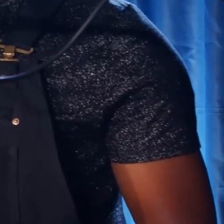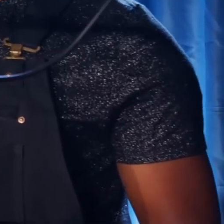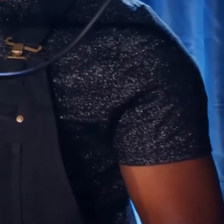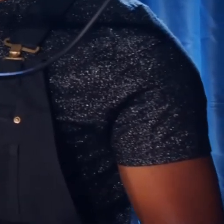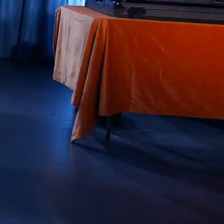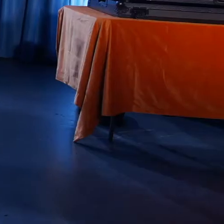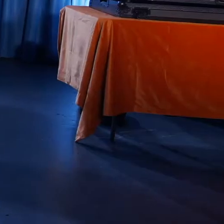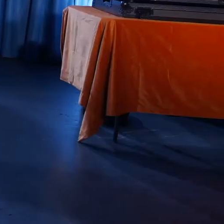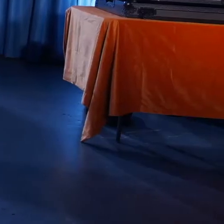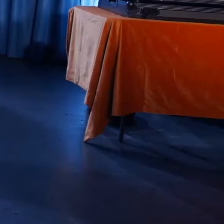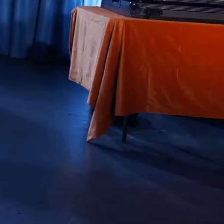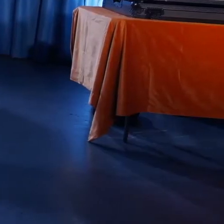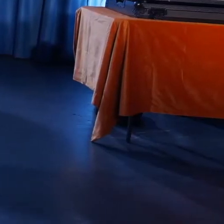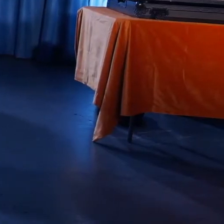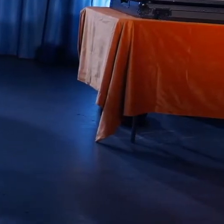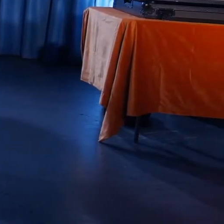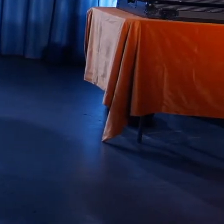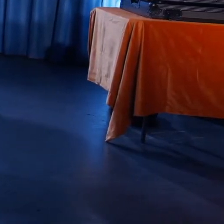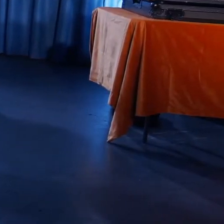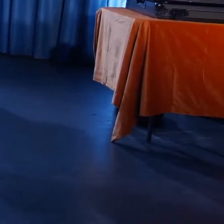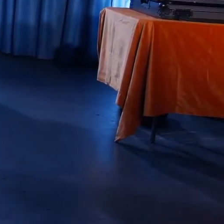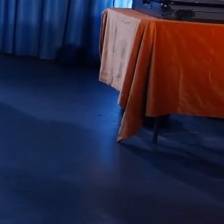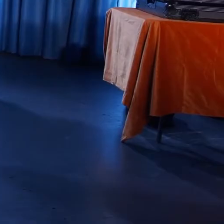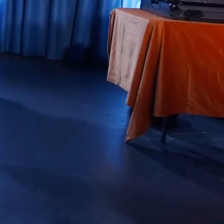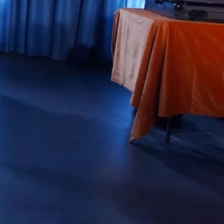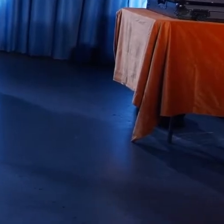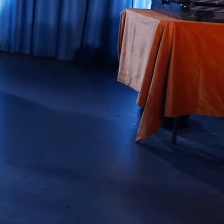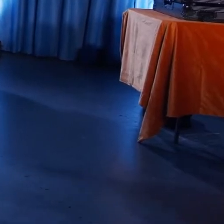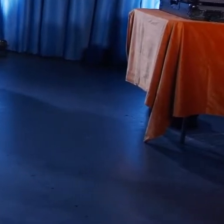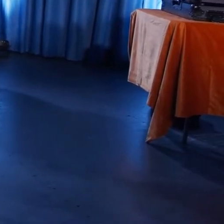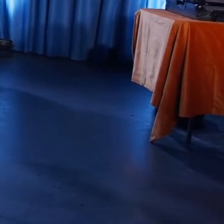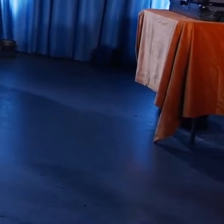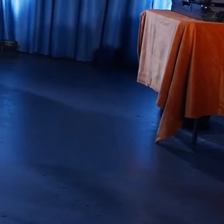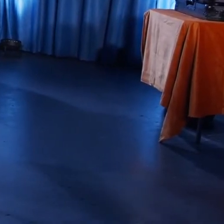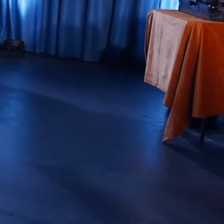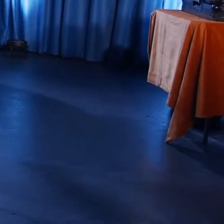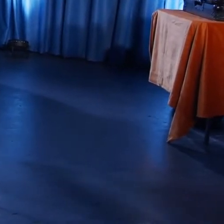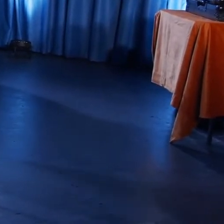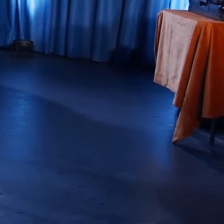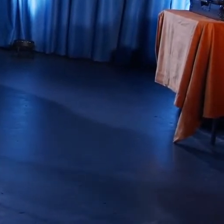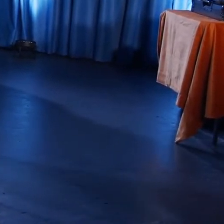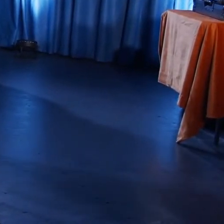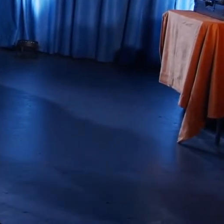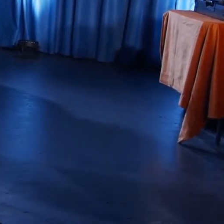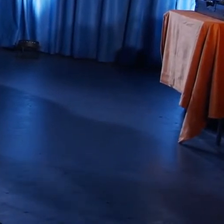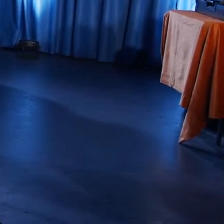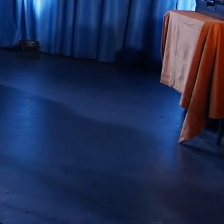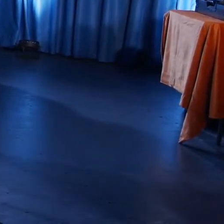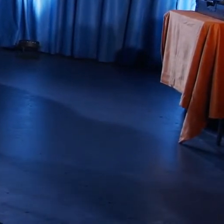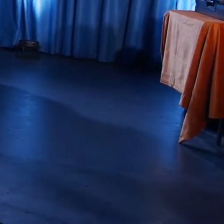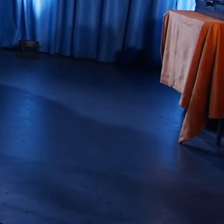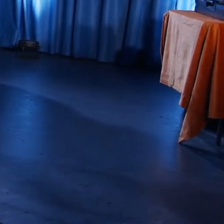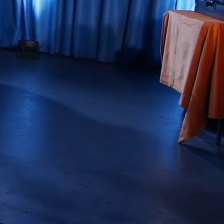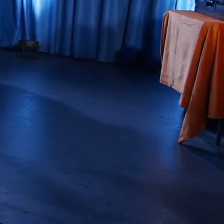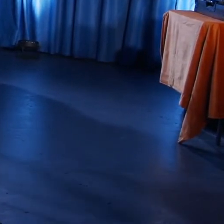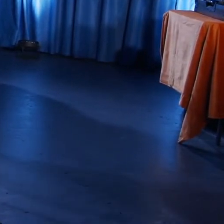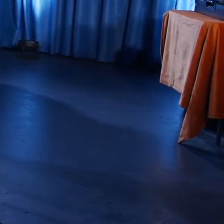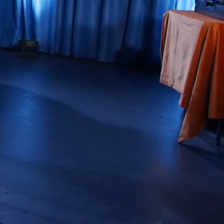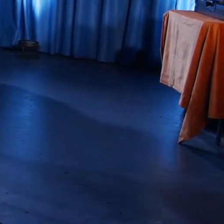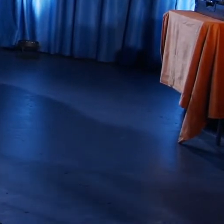17,000 organizations, countless creatives and workers driving 8.4% of Washington's GDP. From restaurants and